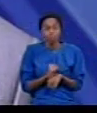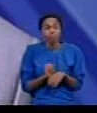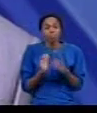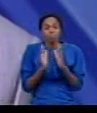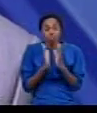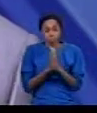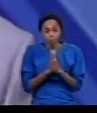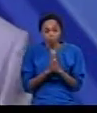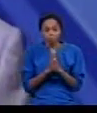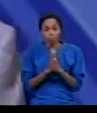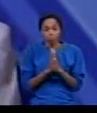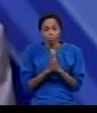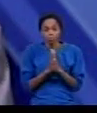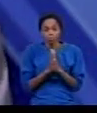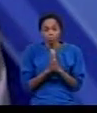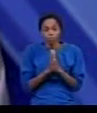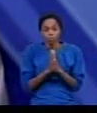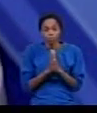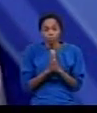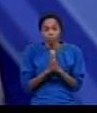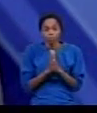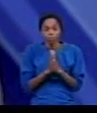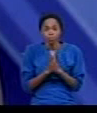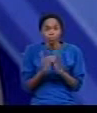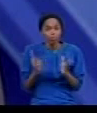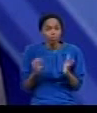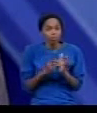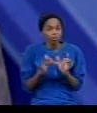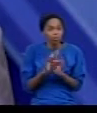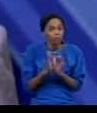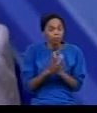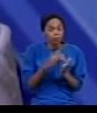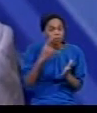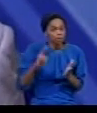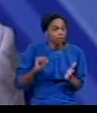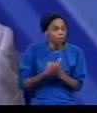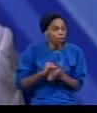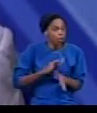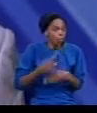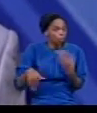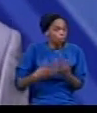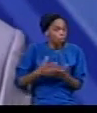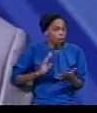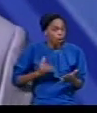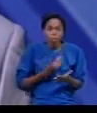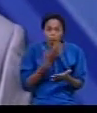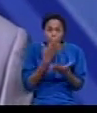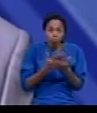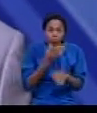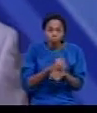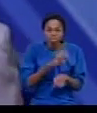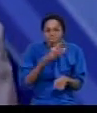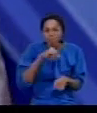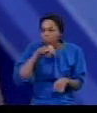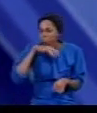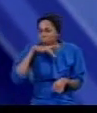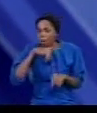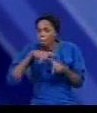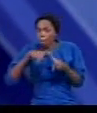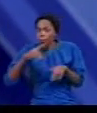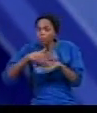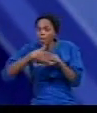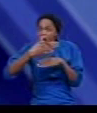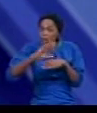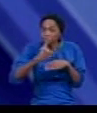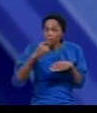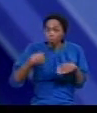Book of Isaiah told us that all our good works are like filthy rags. But then, after we are saved, we